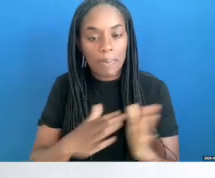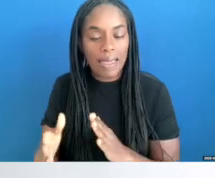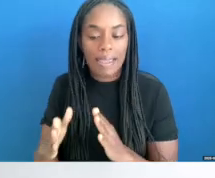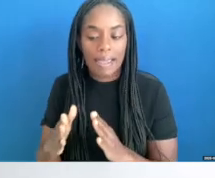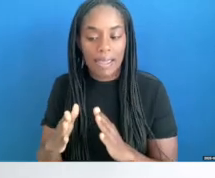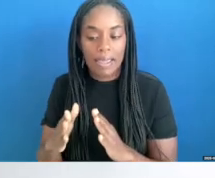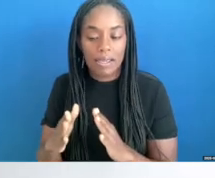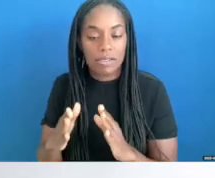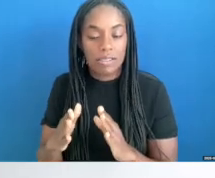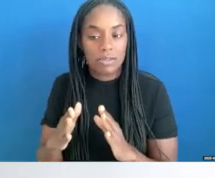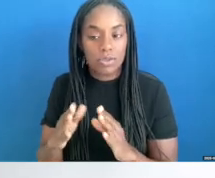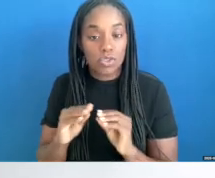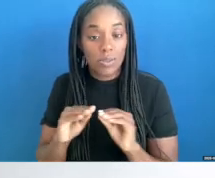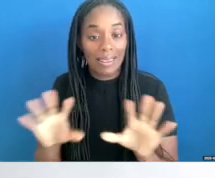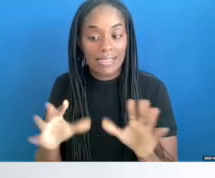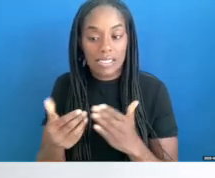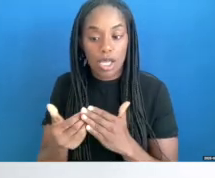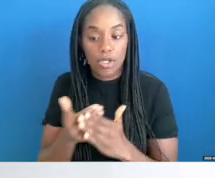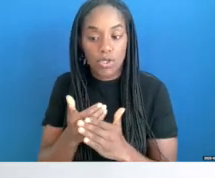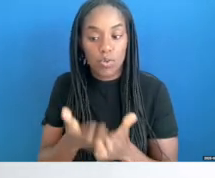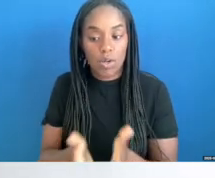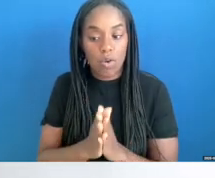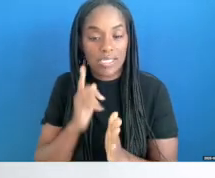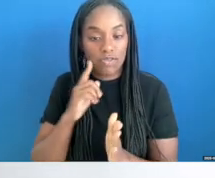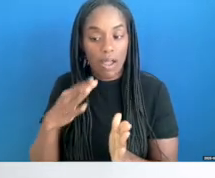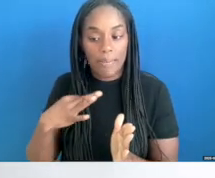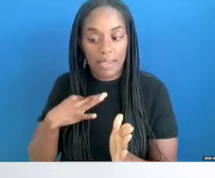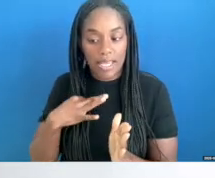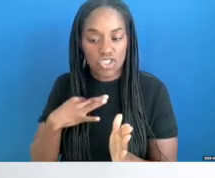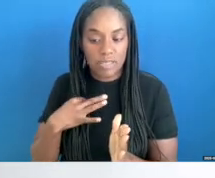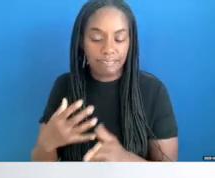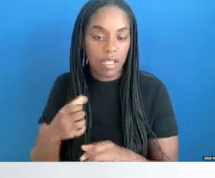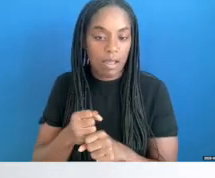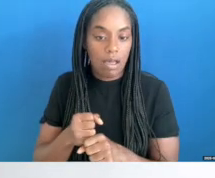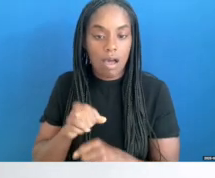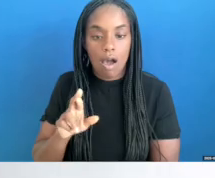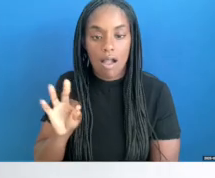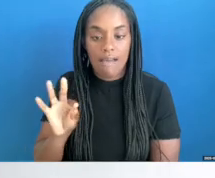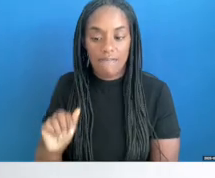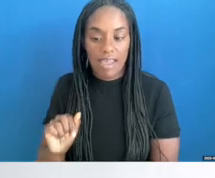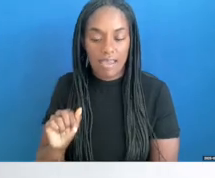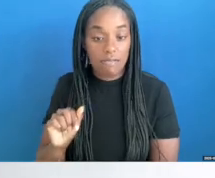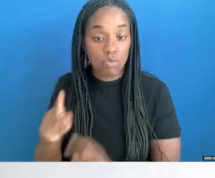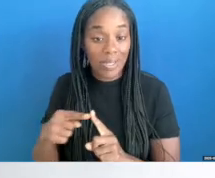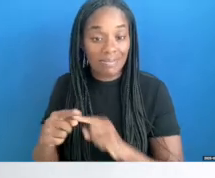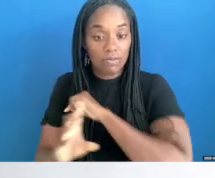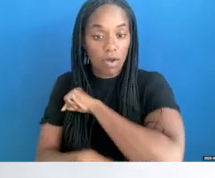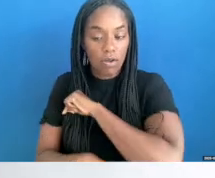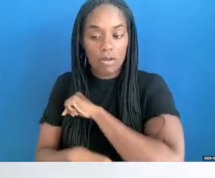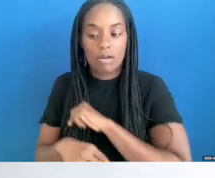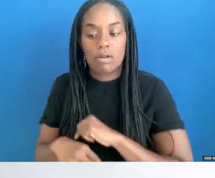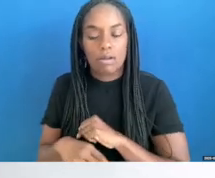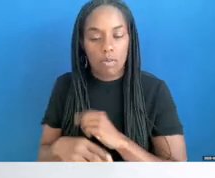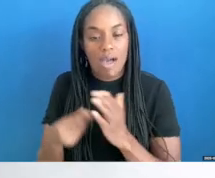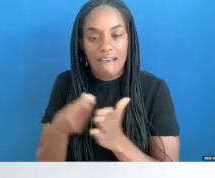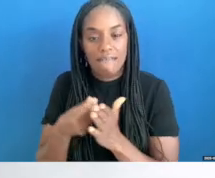new request for applications, or RFA, this fall with funding available from